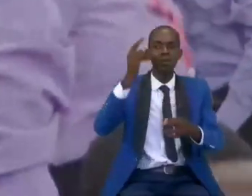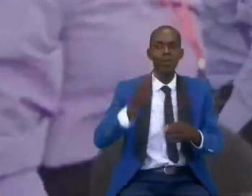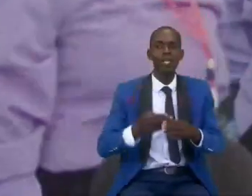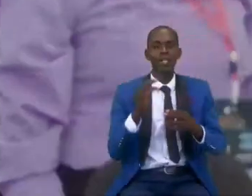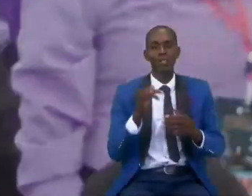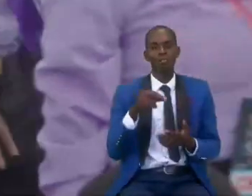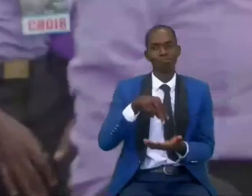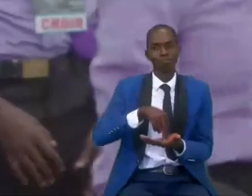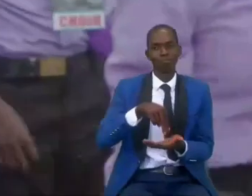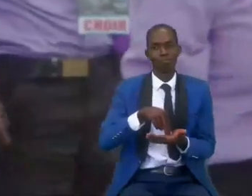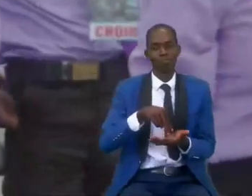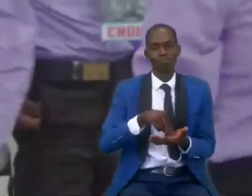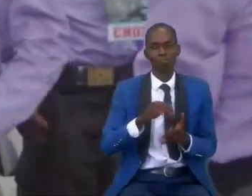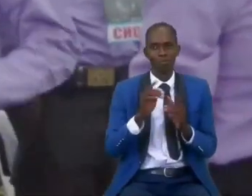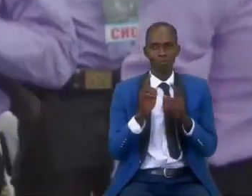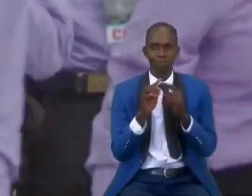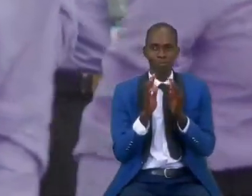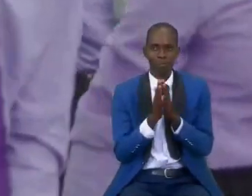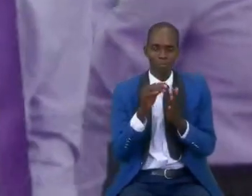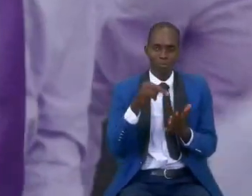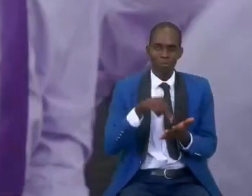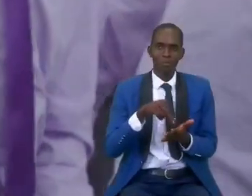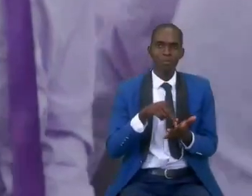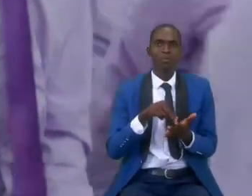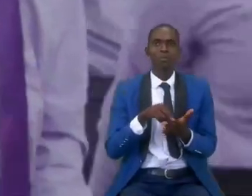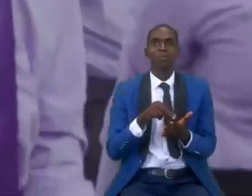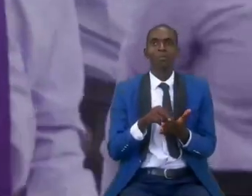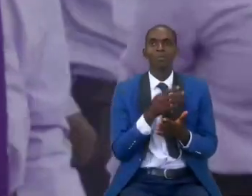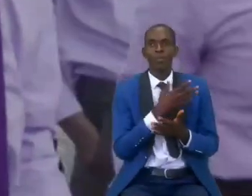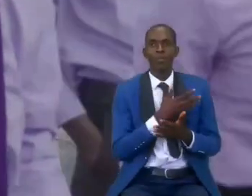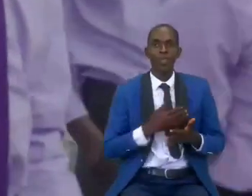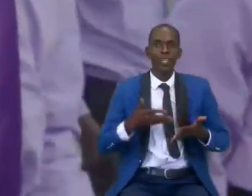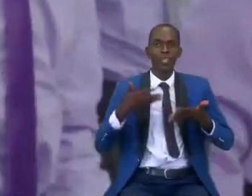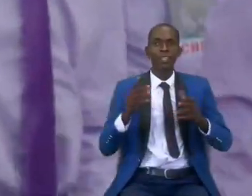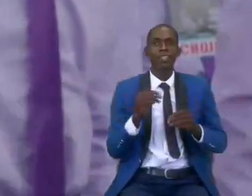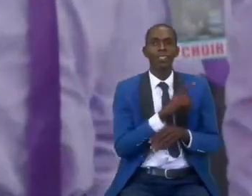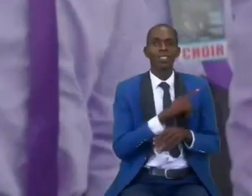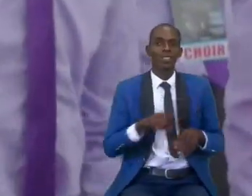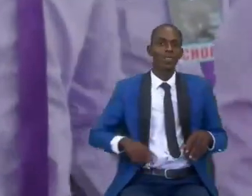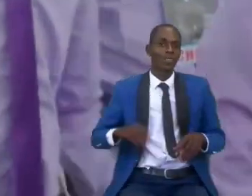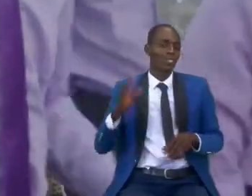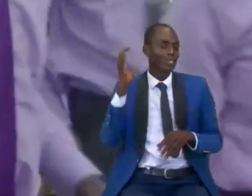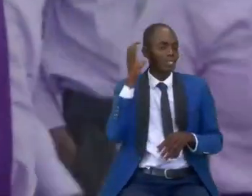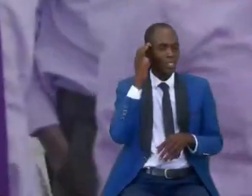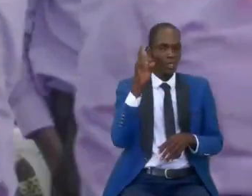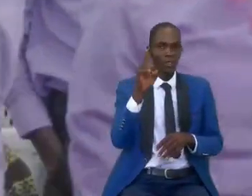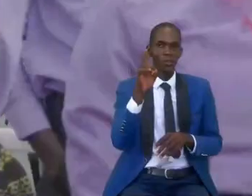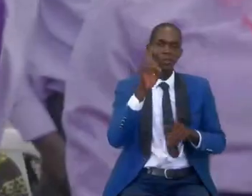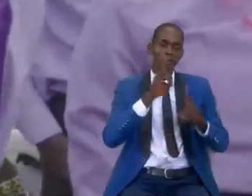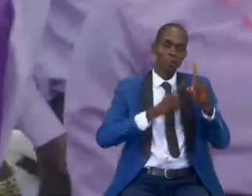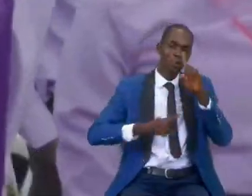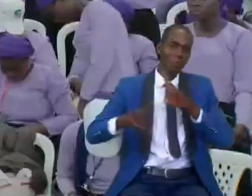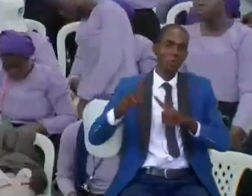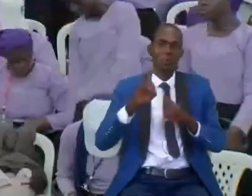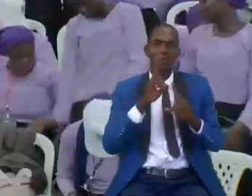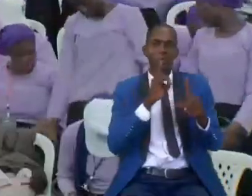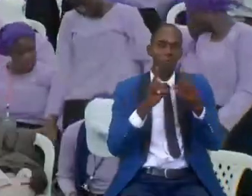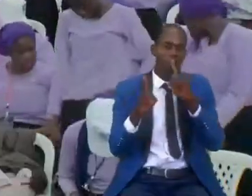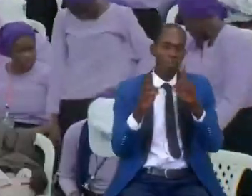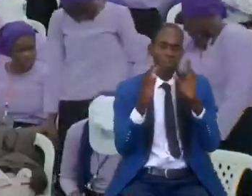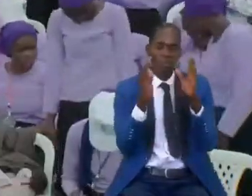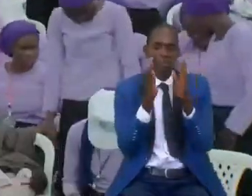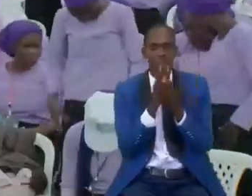let the Lord hear you, that you understand you are formed by him,